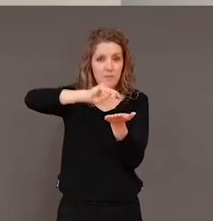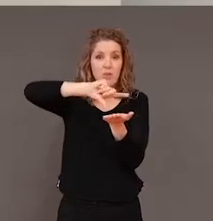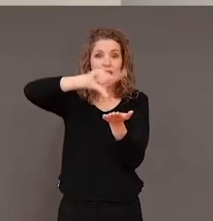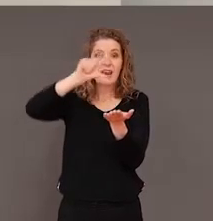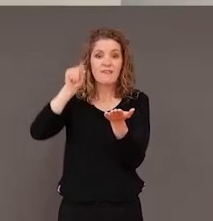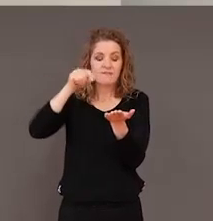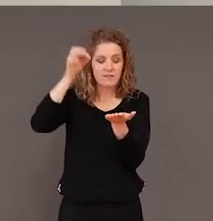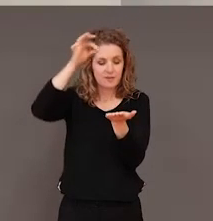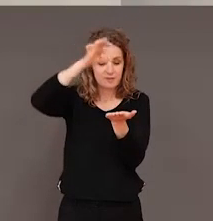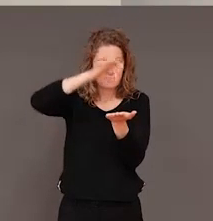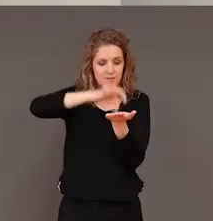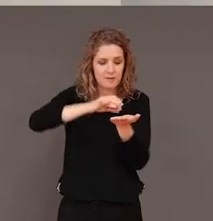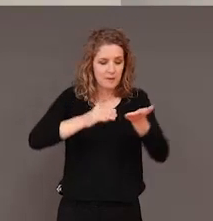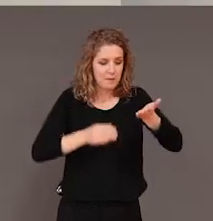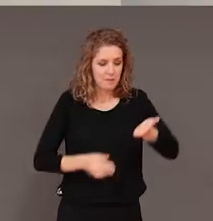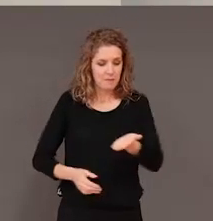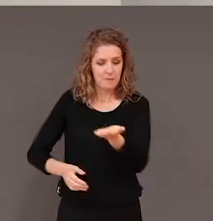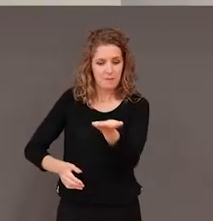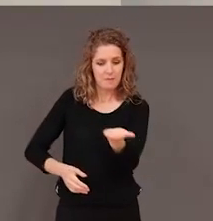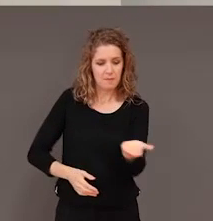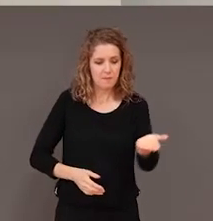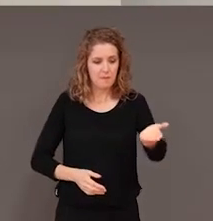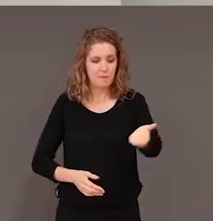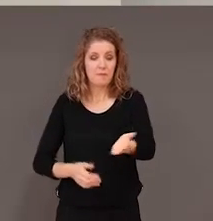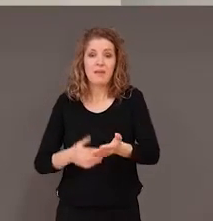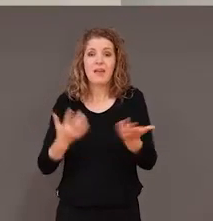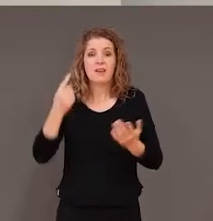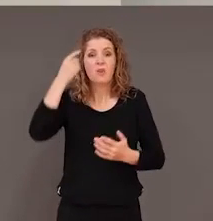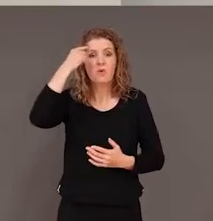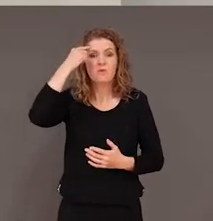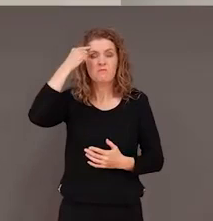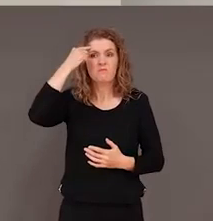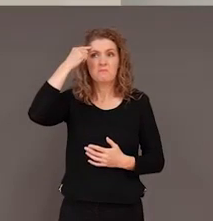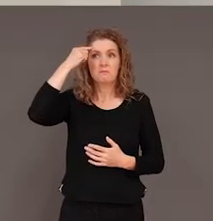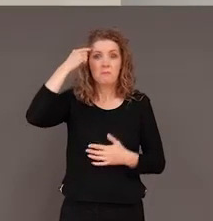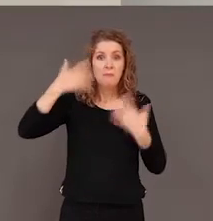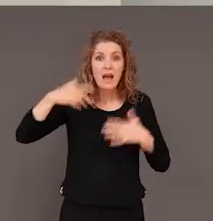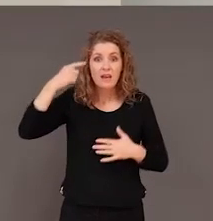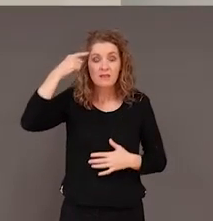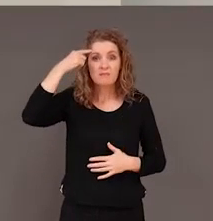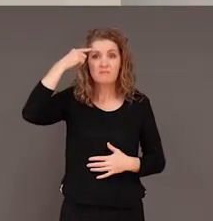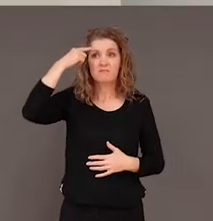So do this with each thought, whether it's painful, pleasurable or neutral.